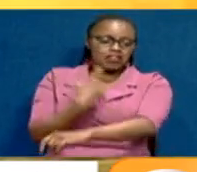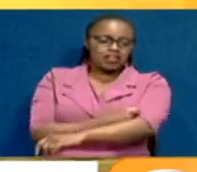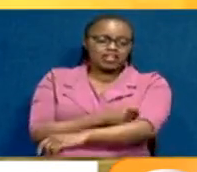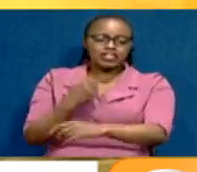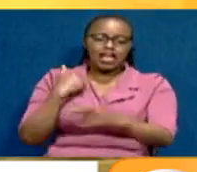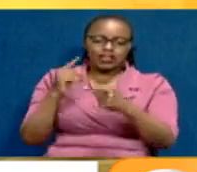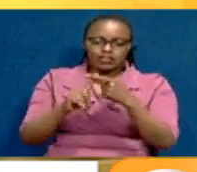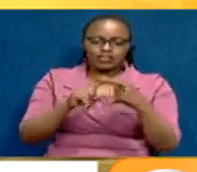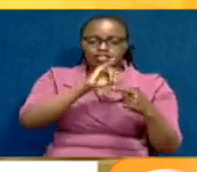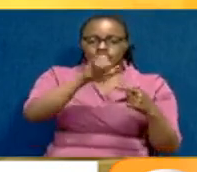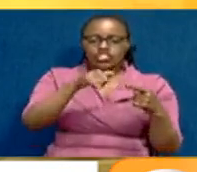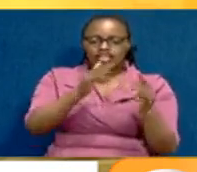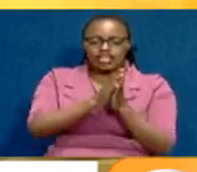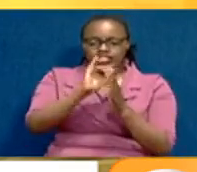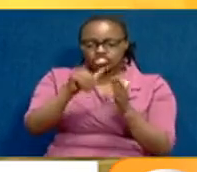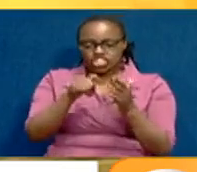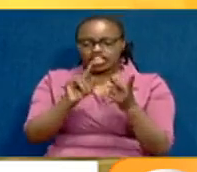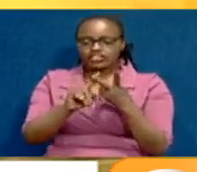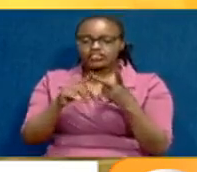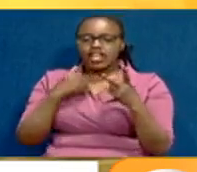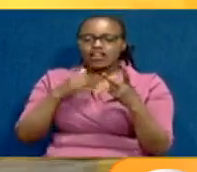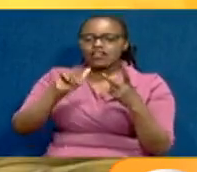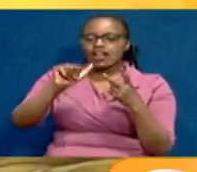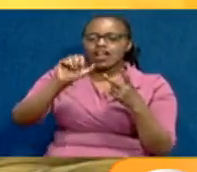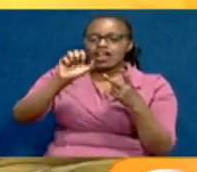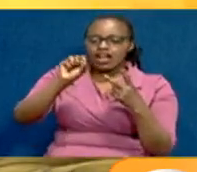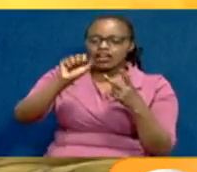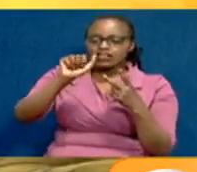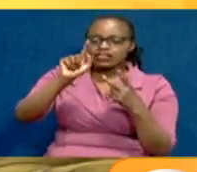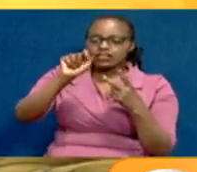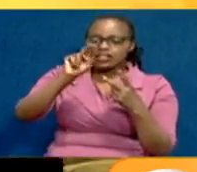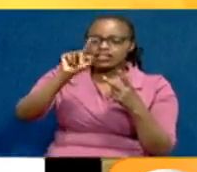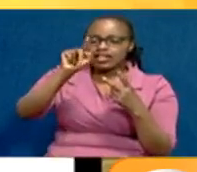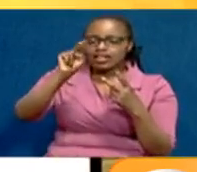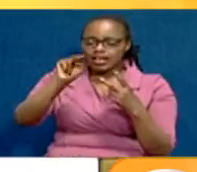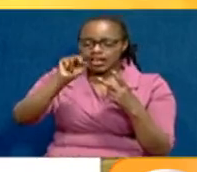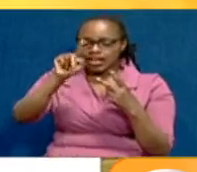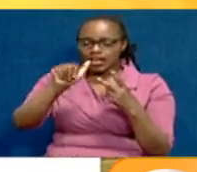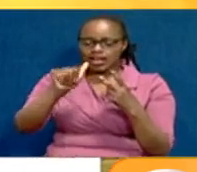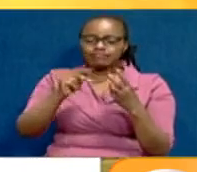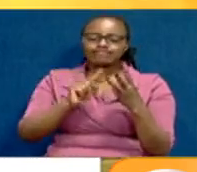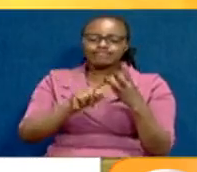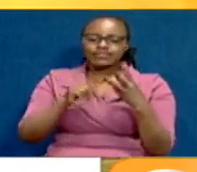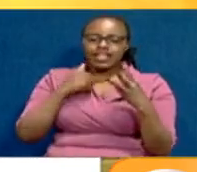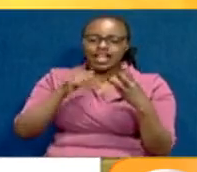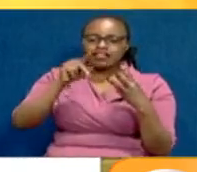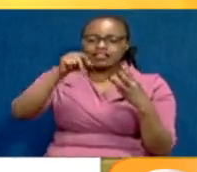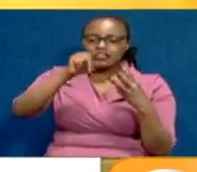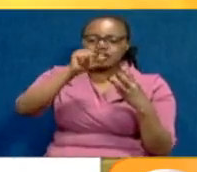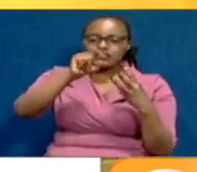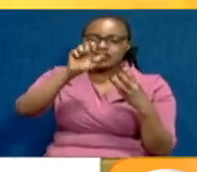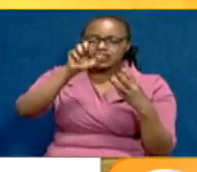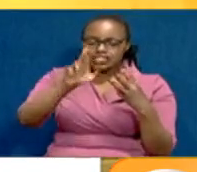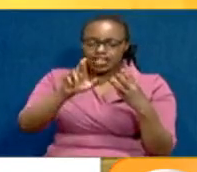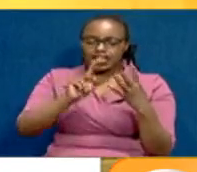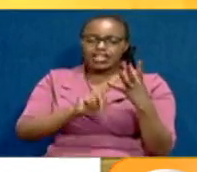have J&J, we have AstraZeneca, we do have Pfizer, and